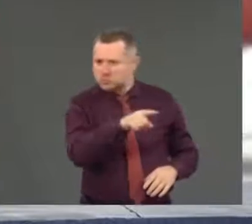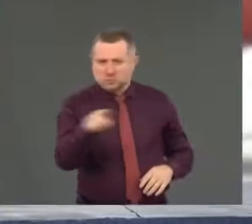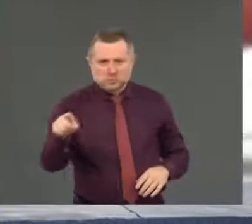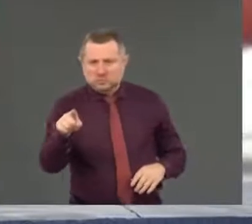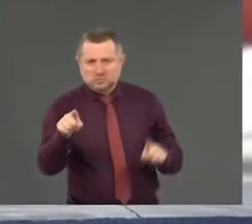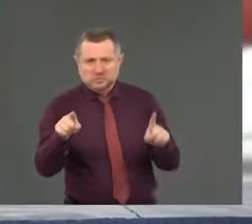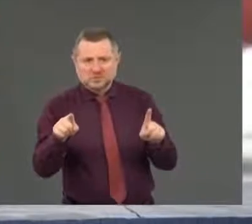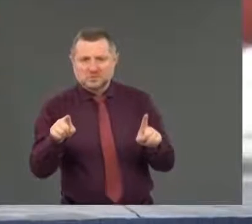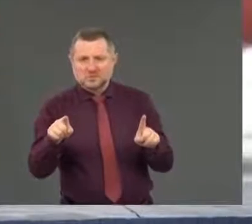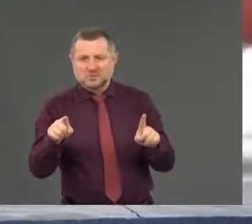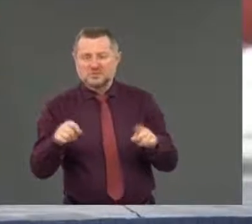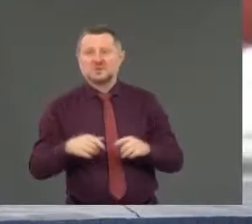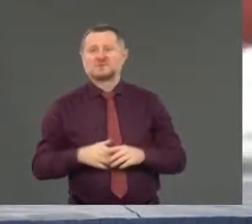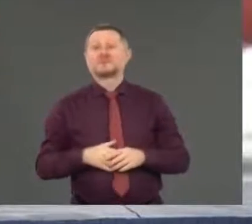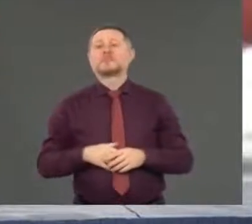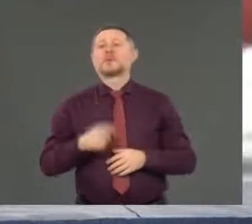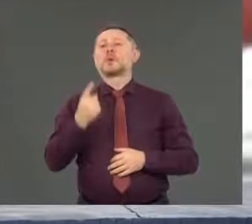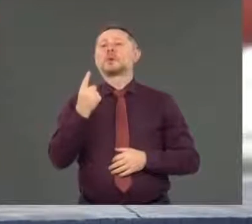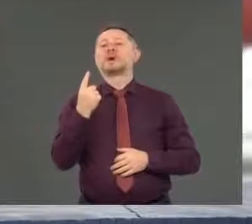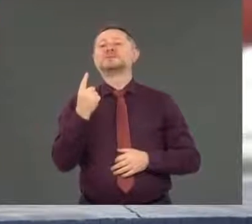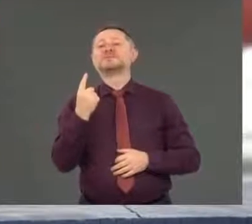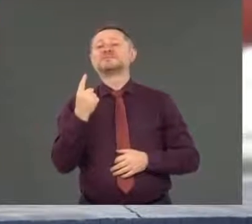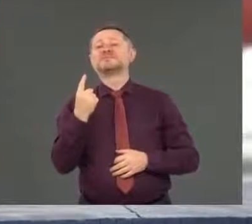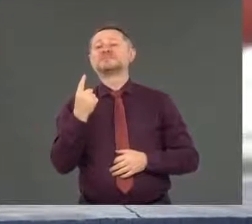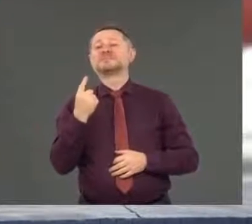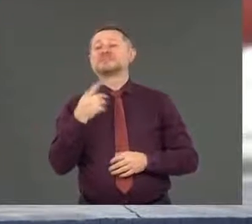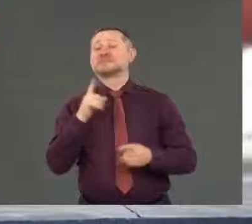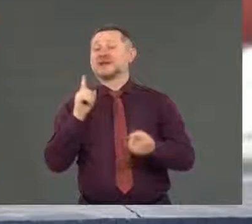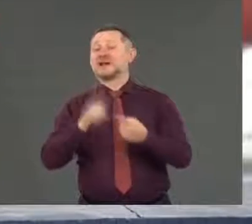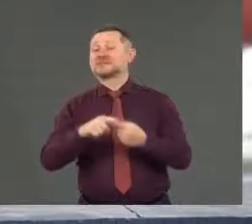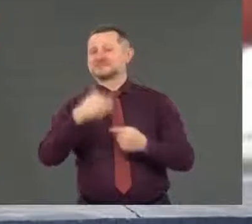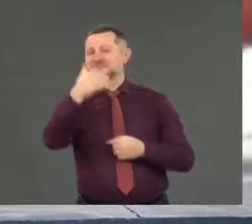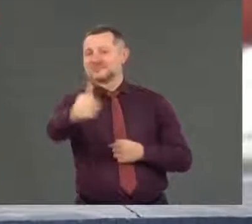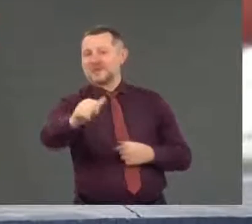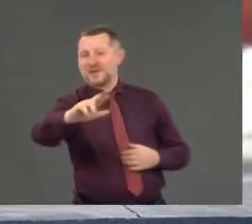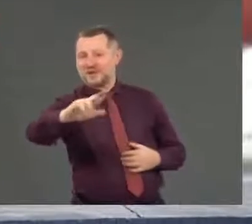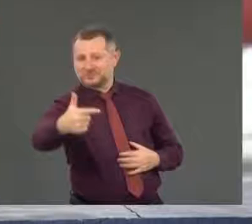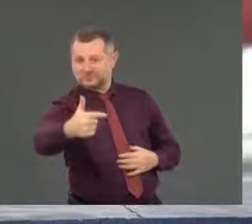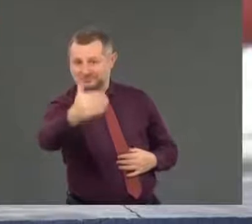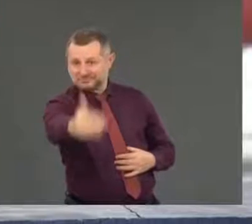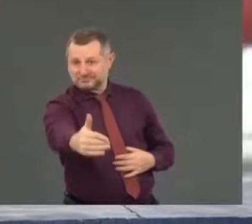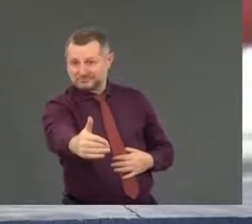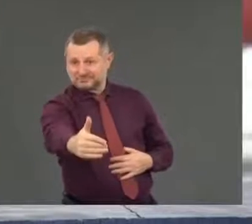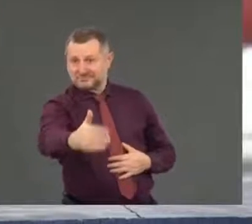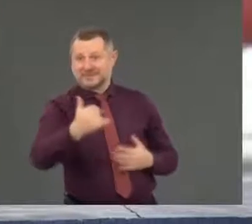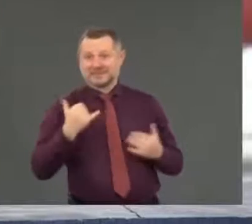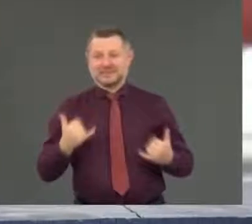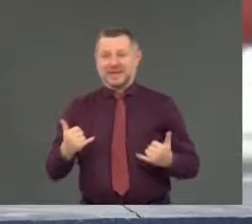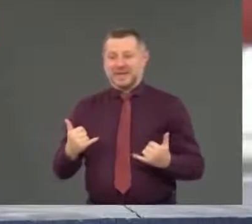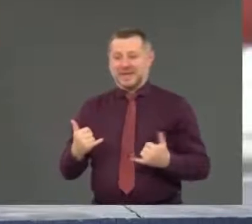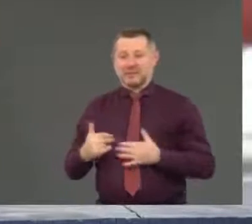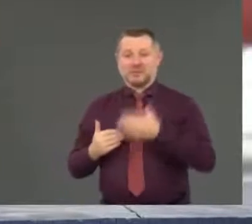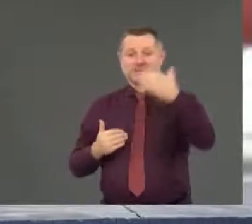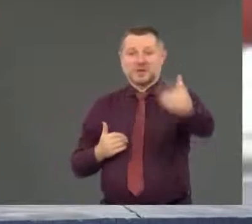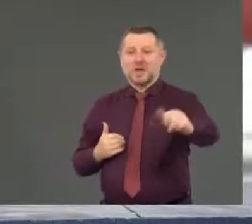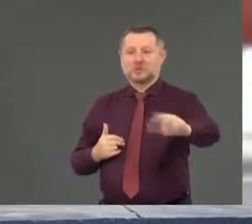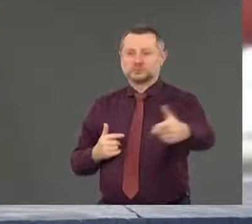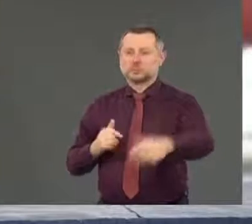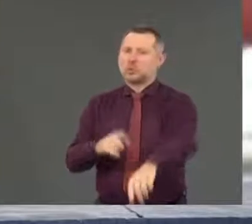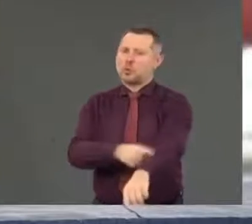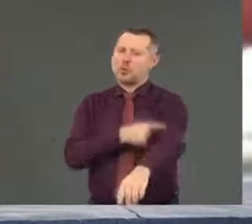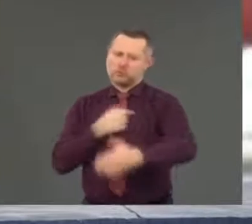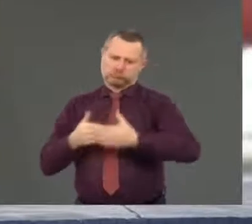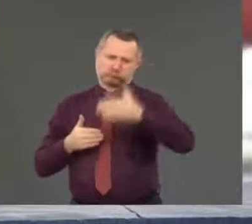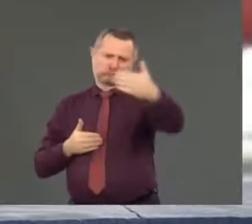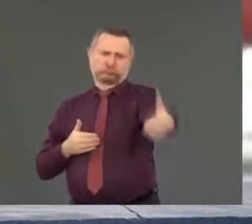And one less thing until August. And by the way, between now and August is a lifetime, and if